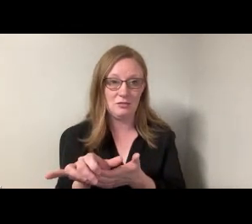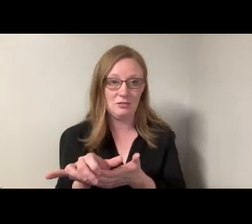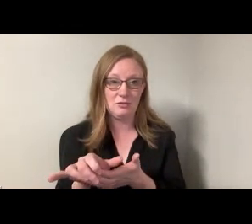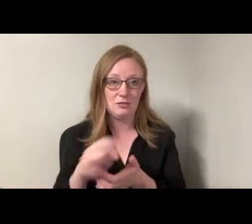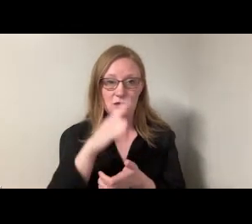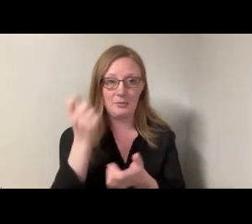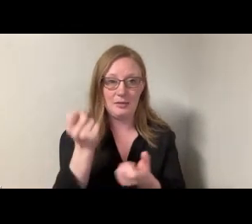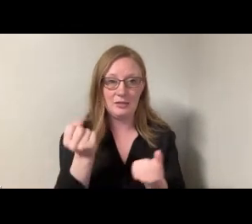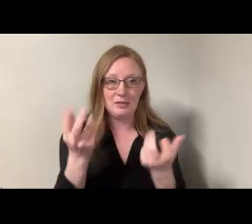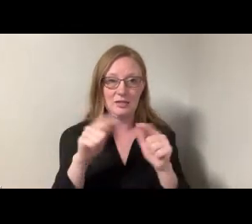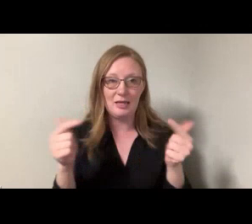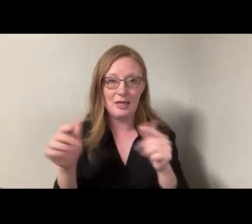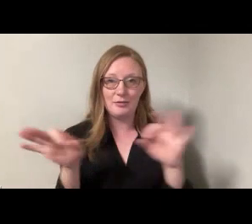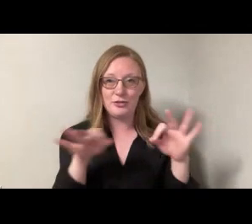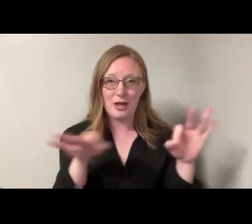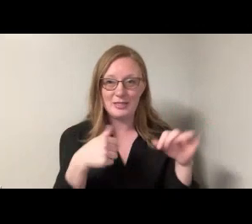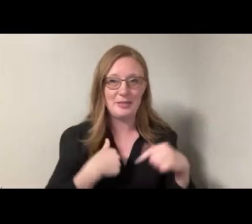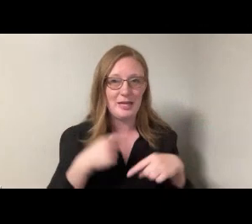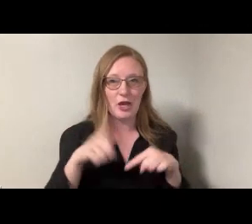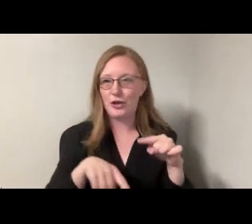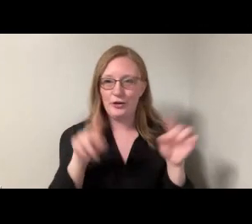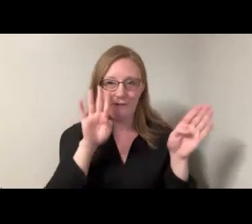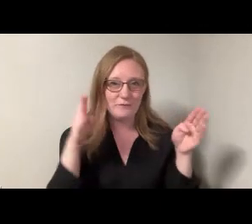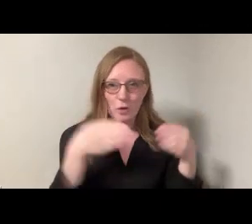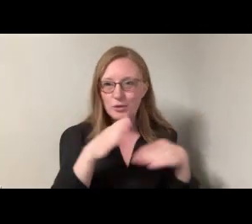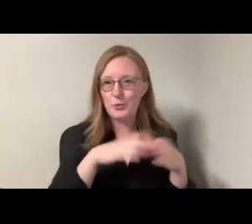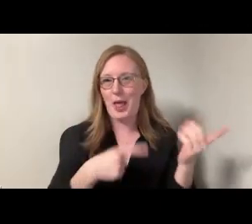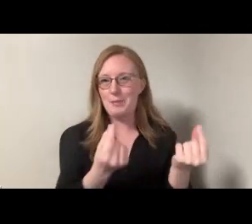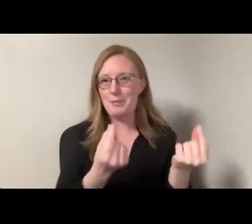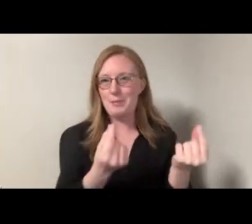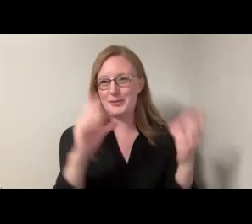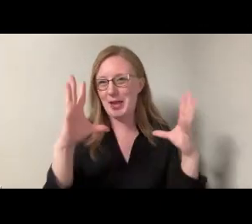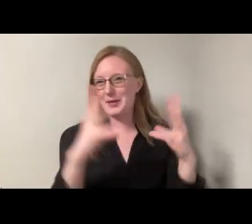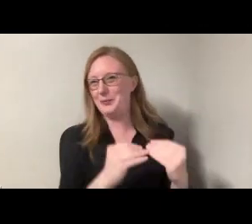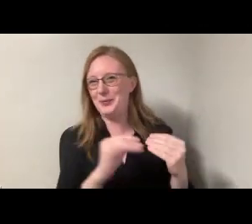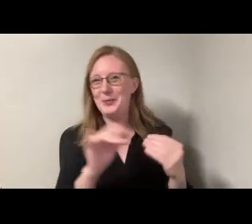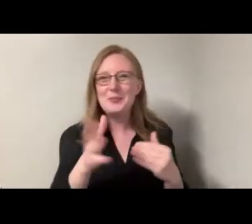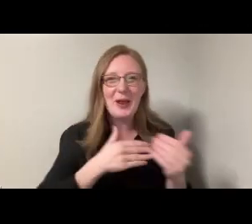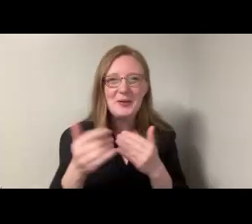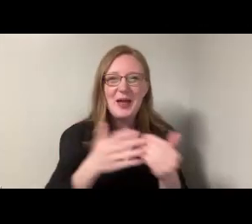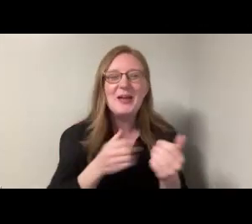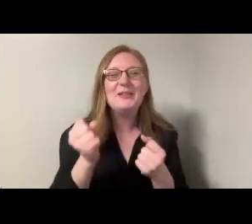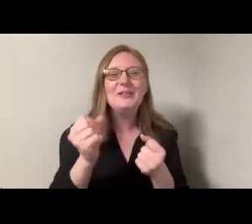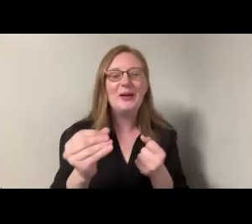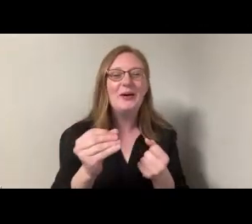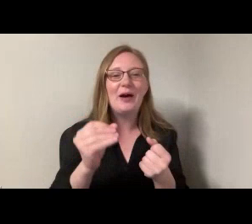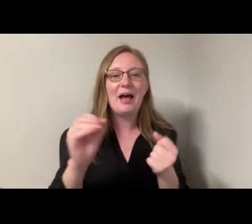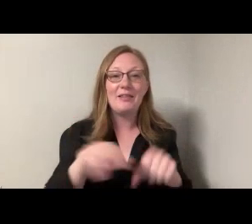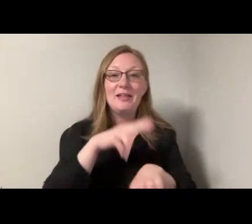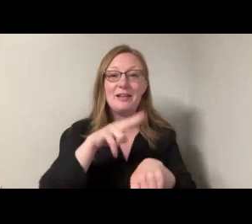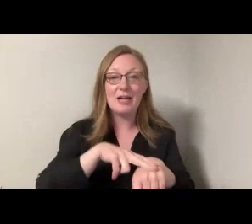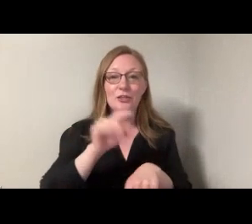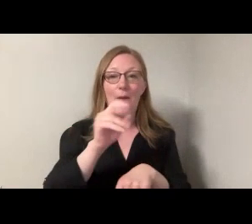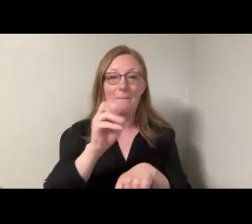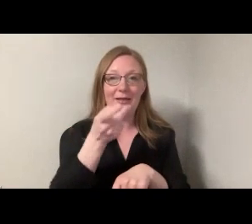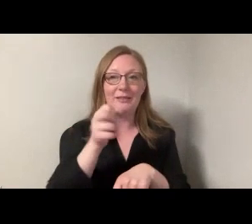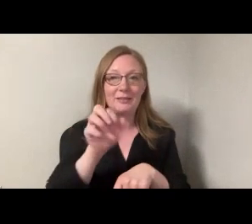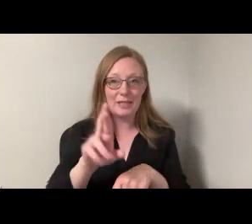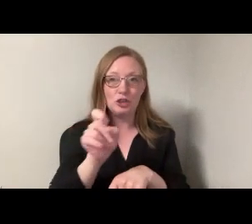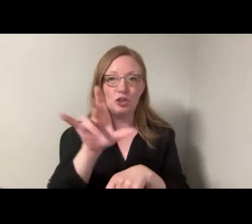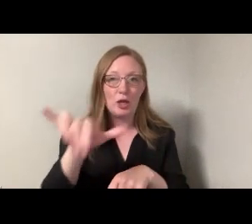sign language was distracting me. I couldn't focus on what I was doing. All right, here's the document. It's up on the National Mass Care Strategy website. Here's